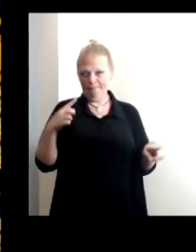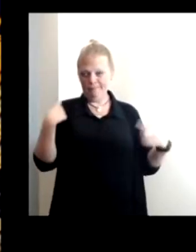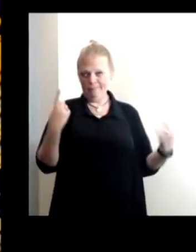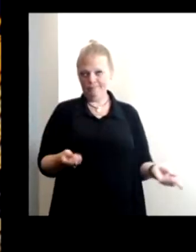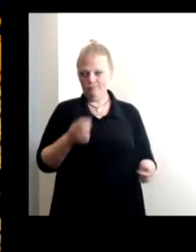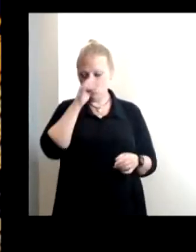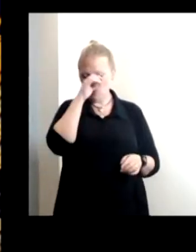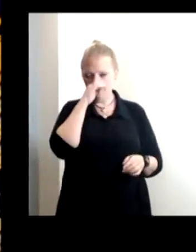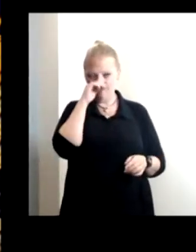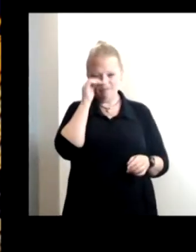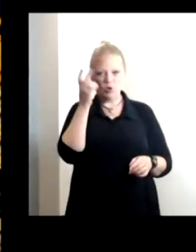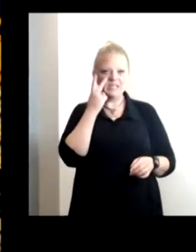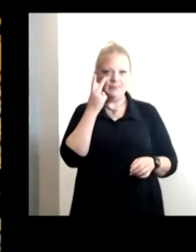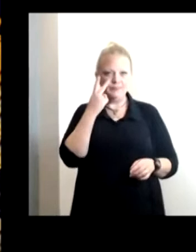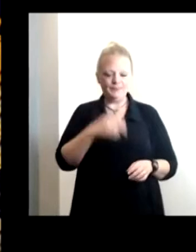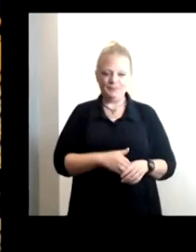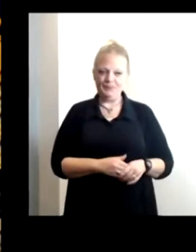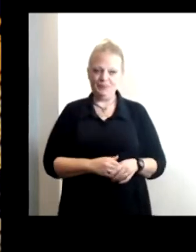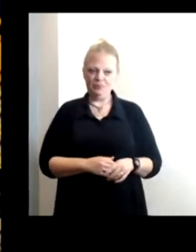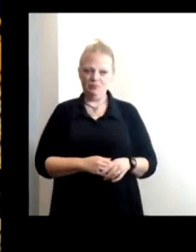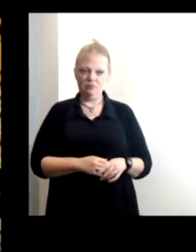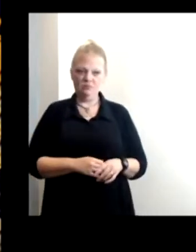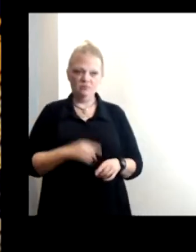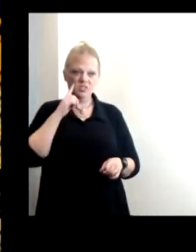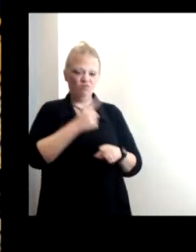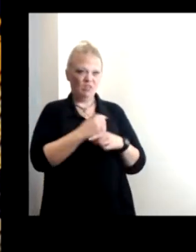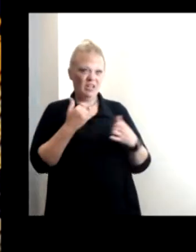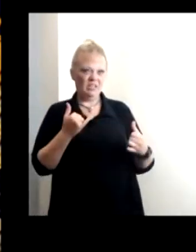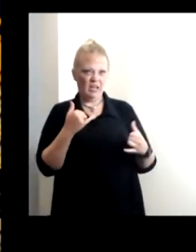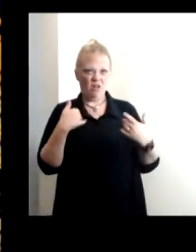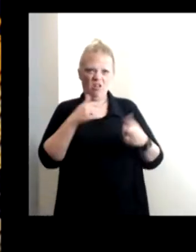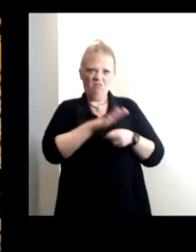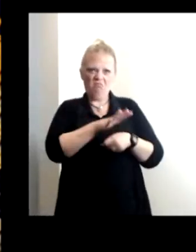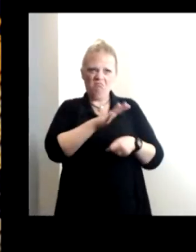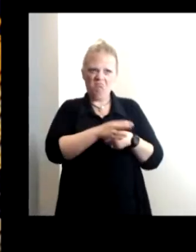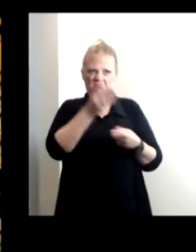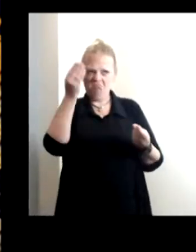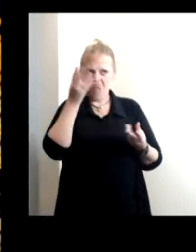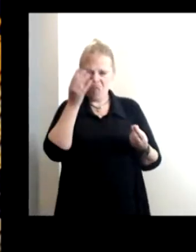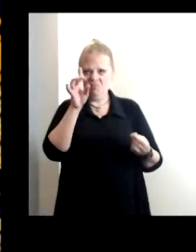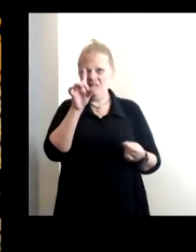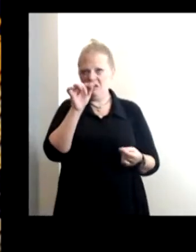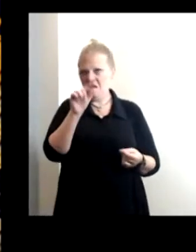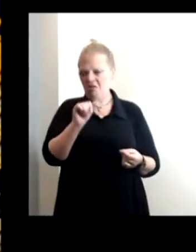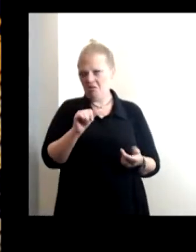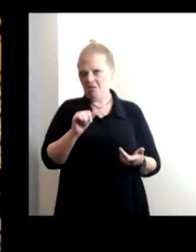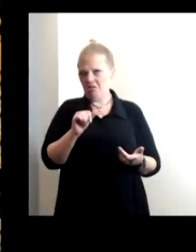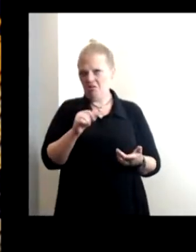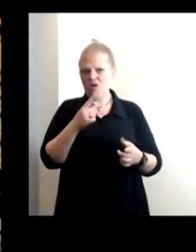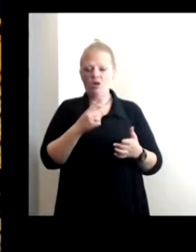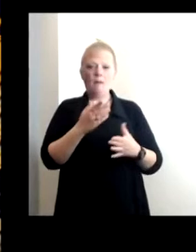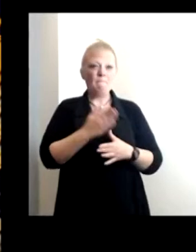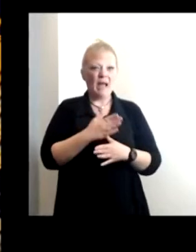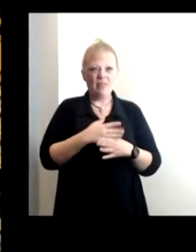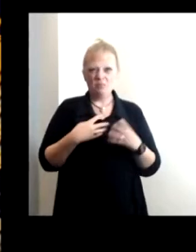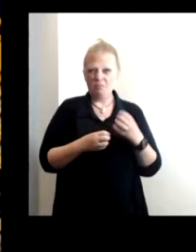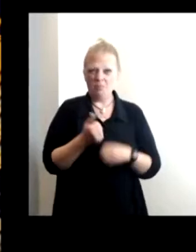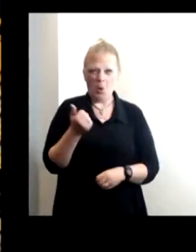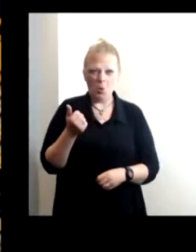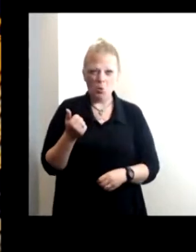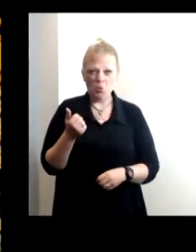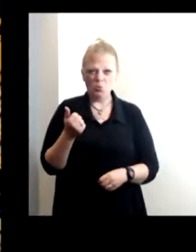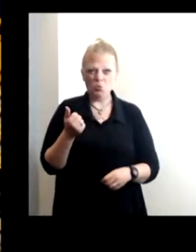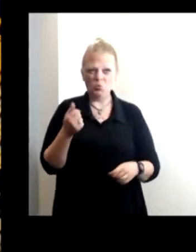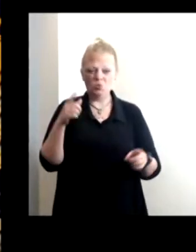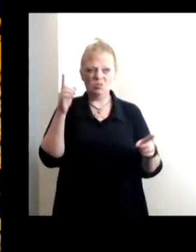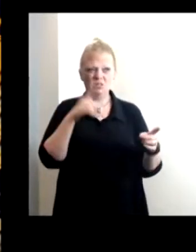now. We'll see. I think right now there's enough data The thing that bothers me more than anything is about the false data